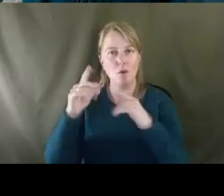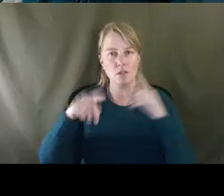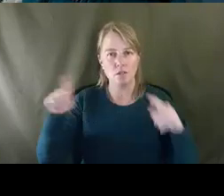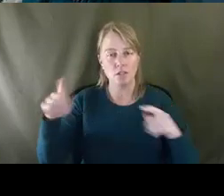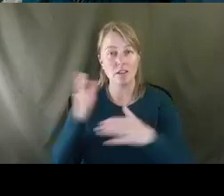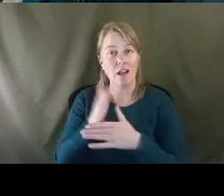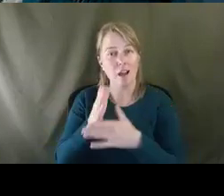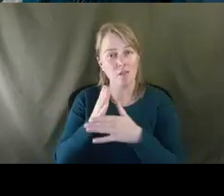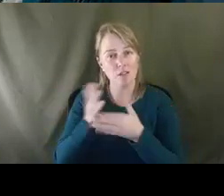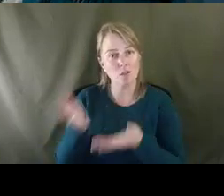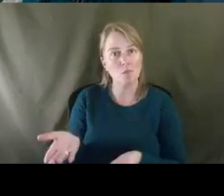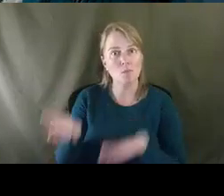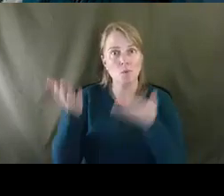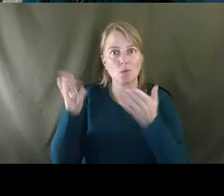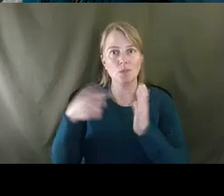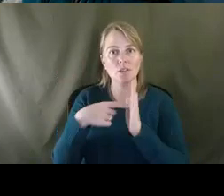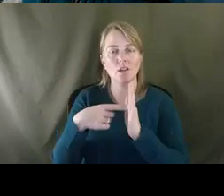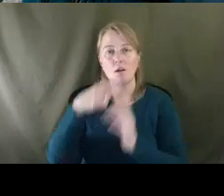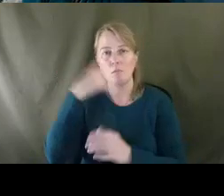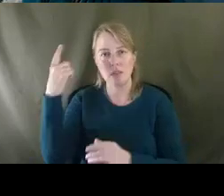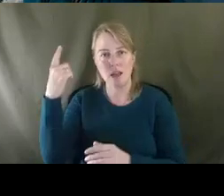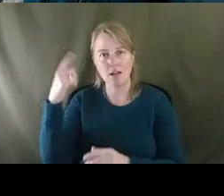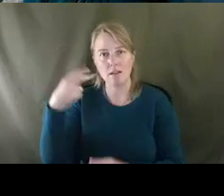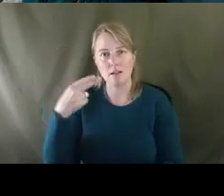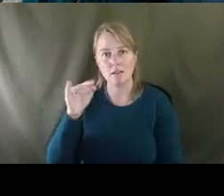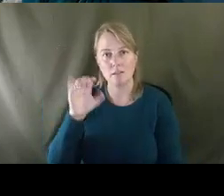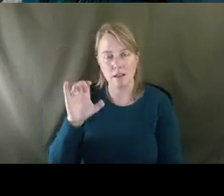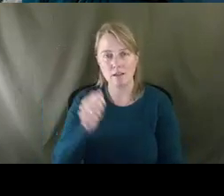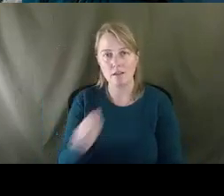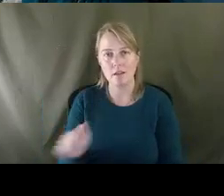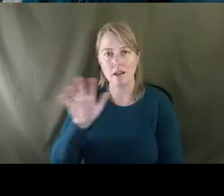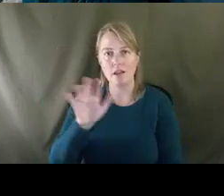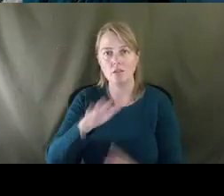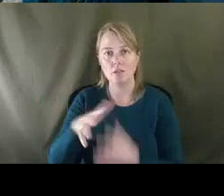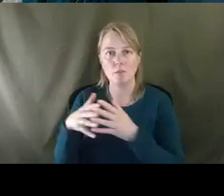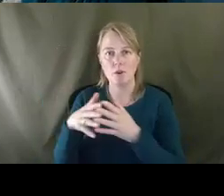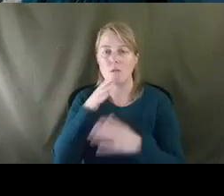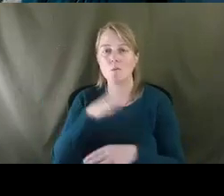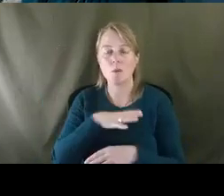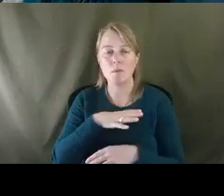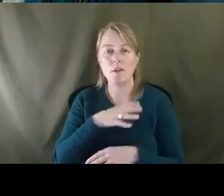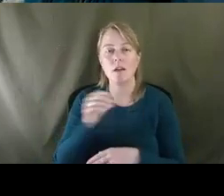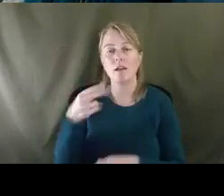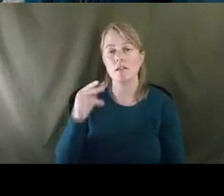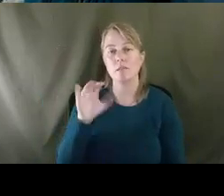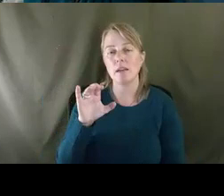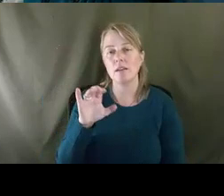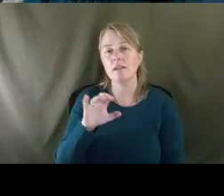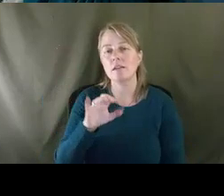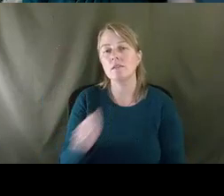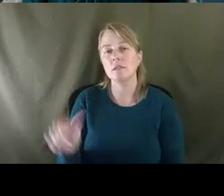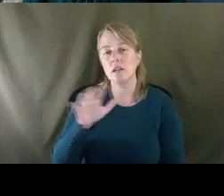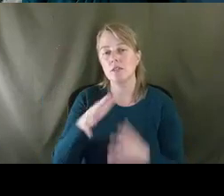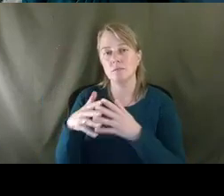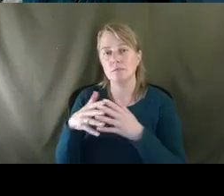they boost representation of Black, Hispanic, and Asian American women and Hispanic and Asian American men